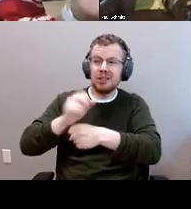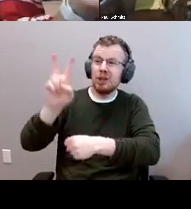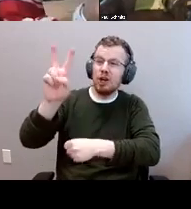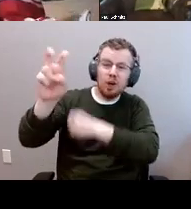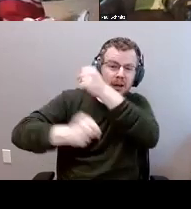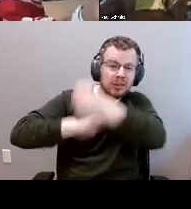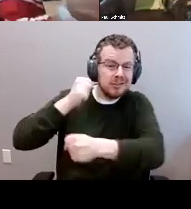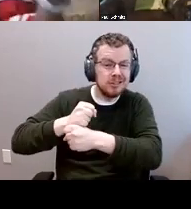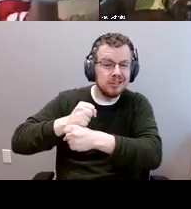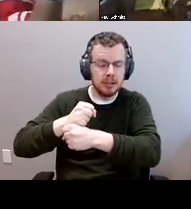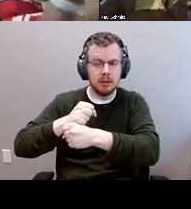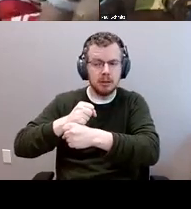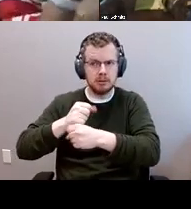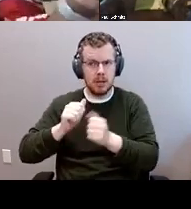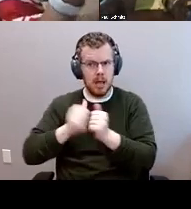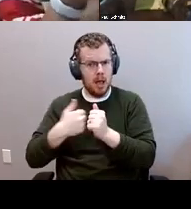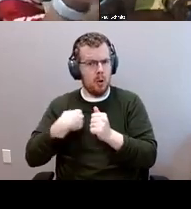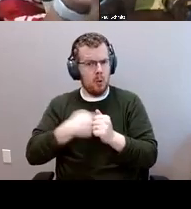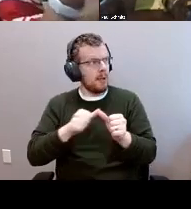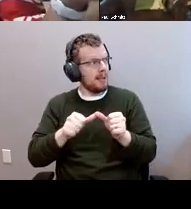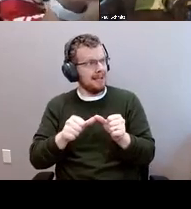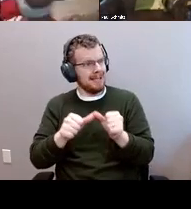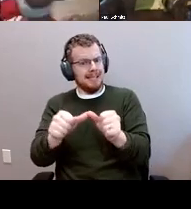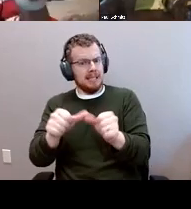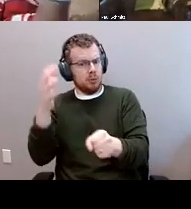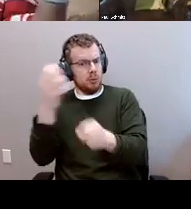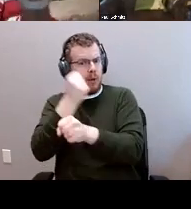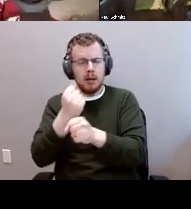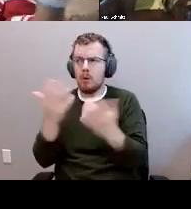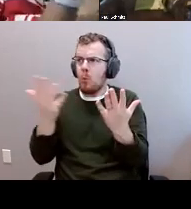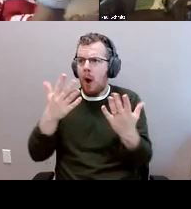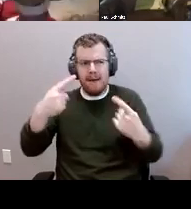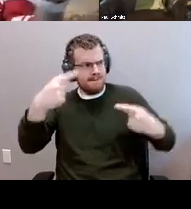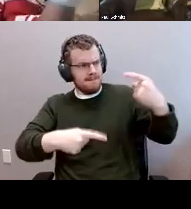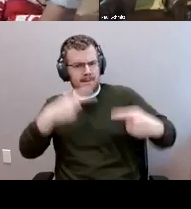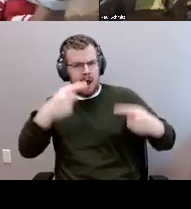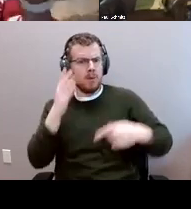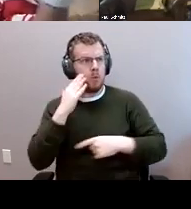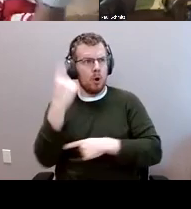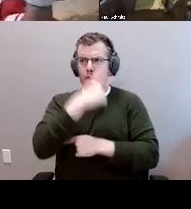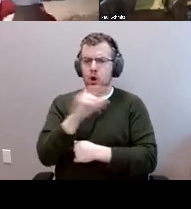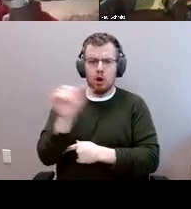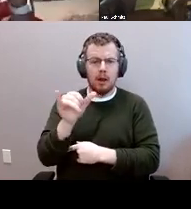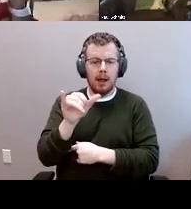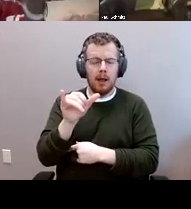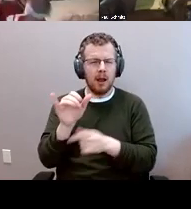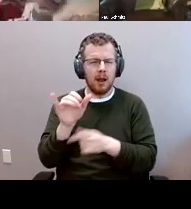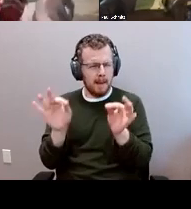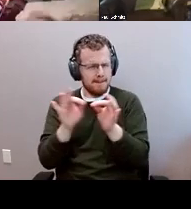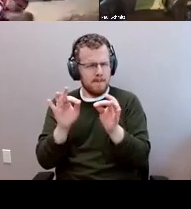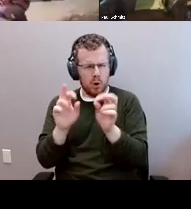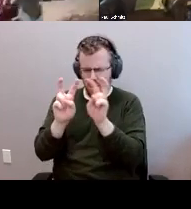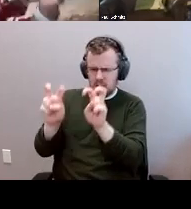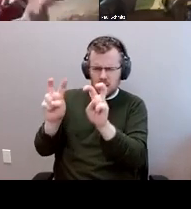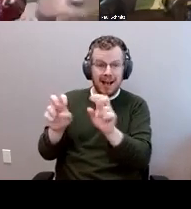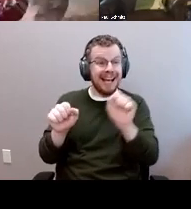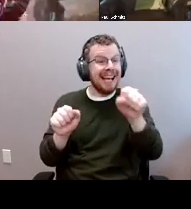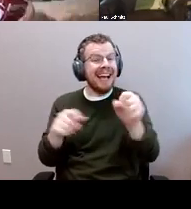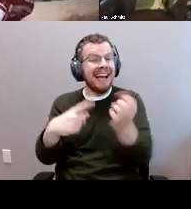we will continue to win, and here is what that fight looks like. And I just want to make sure we're really pulling this out, because yes, we're talking